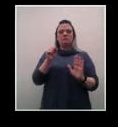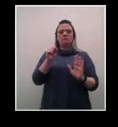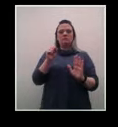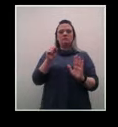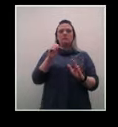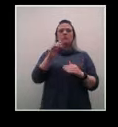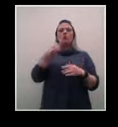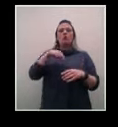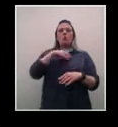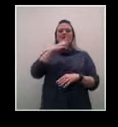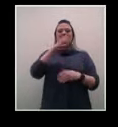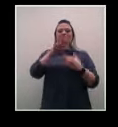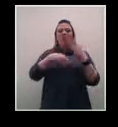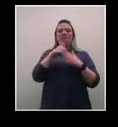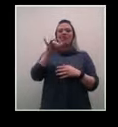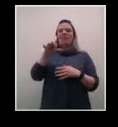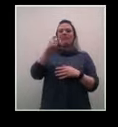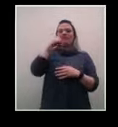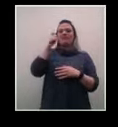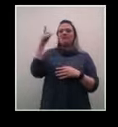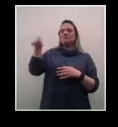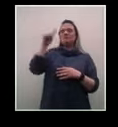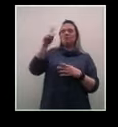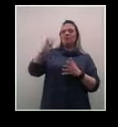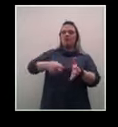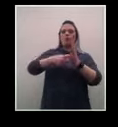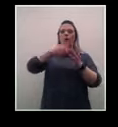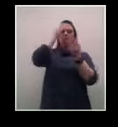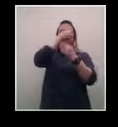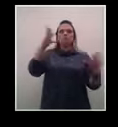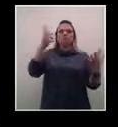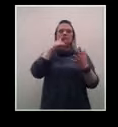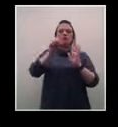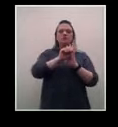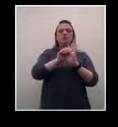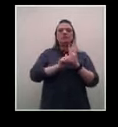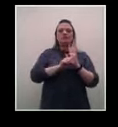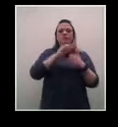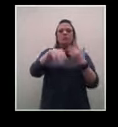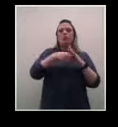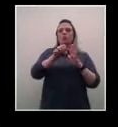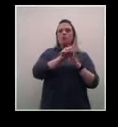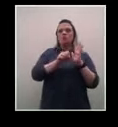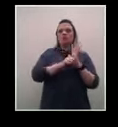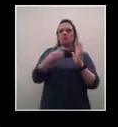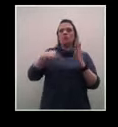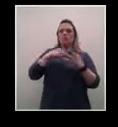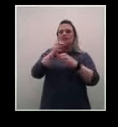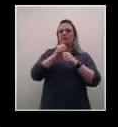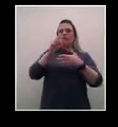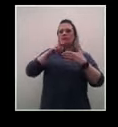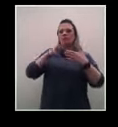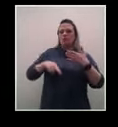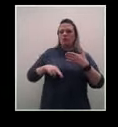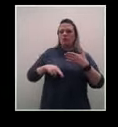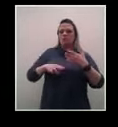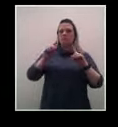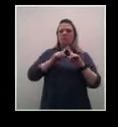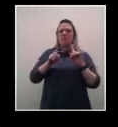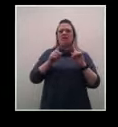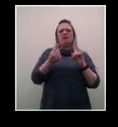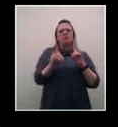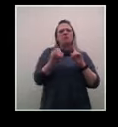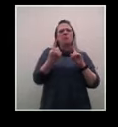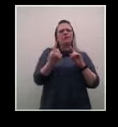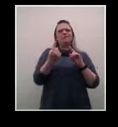to New York State. Goes into a state database, and then which we get the results. We do want to note there's one little anomaly that's popped